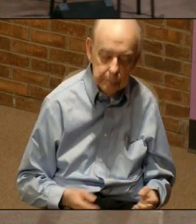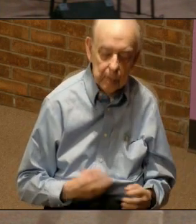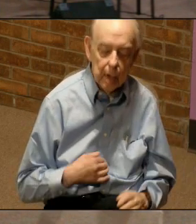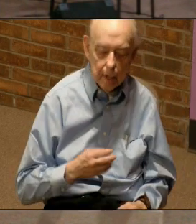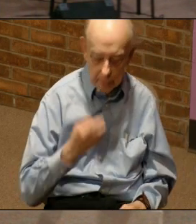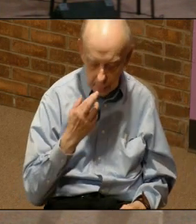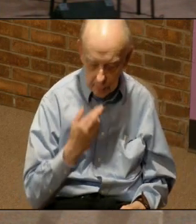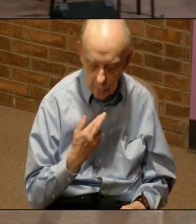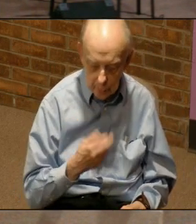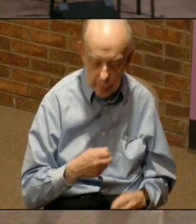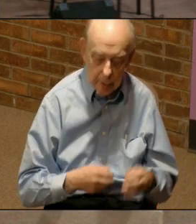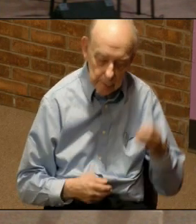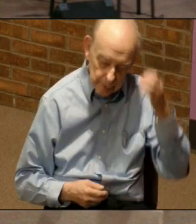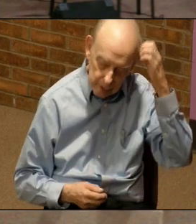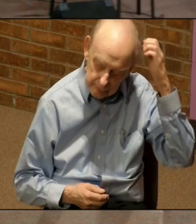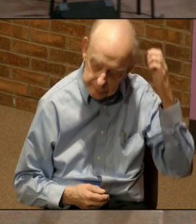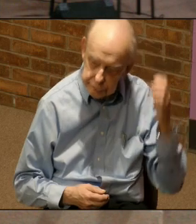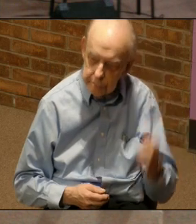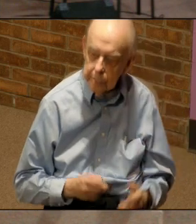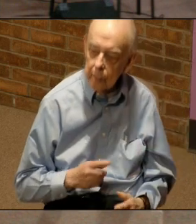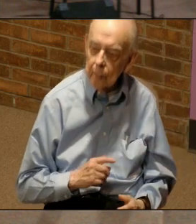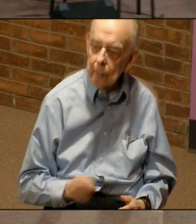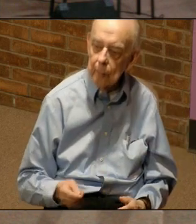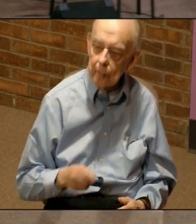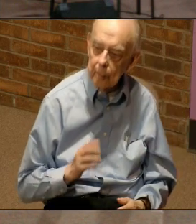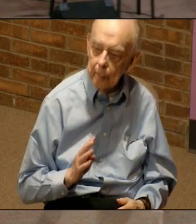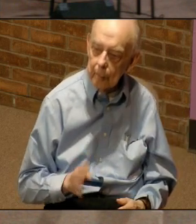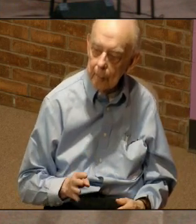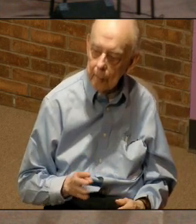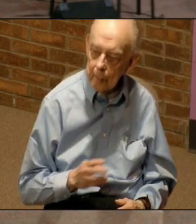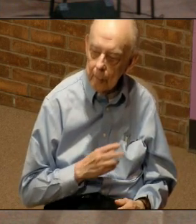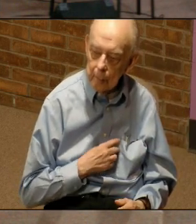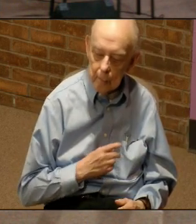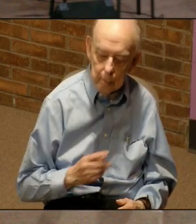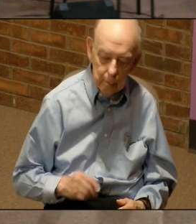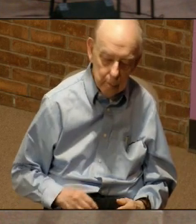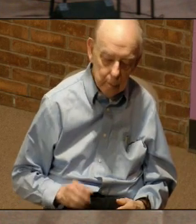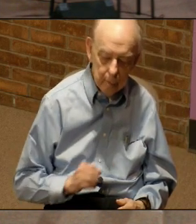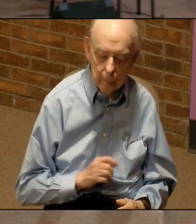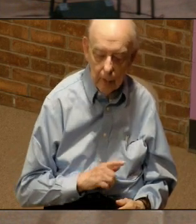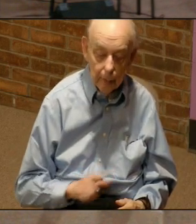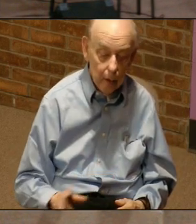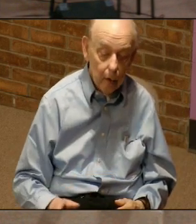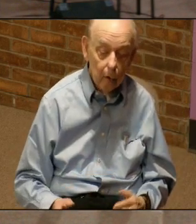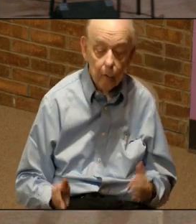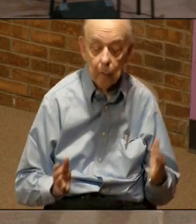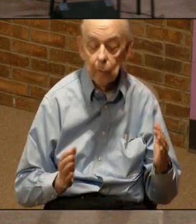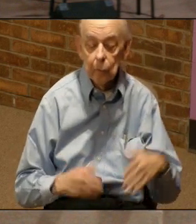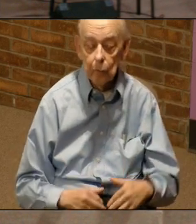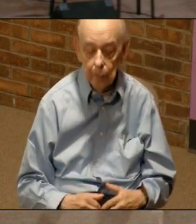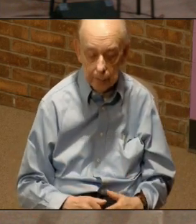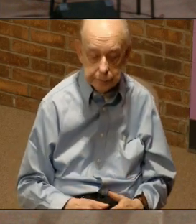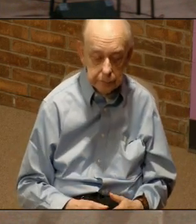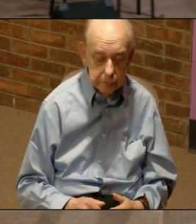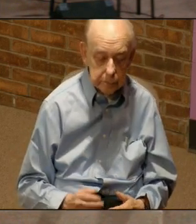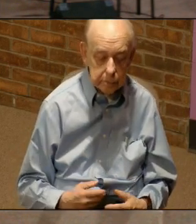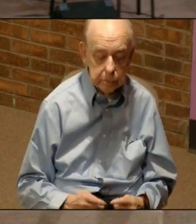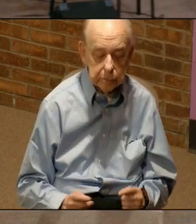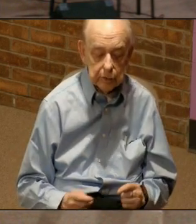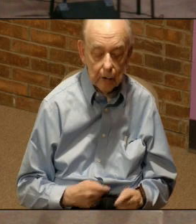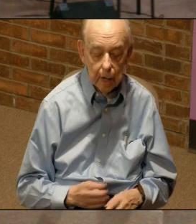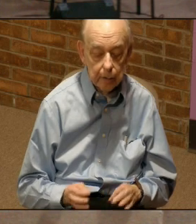Roman Empire. These 4 came and they all fell. And what he was trying